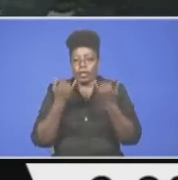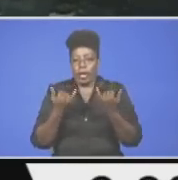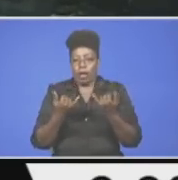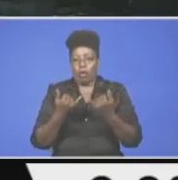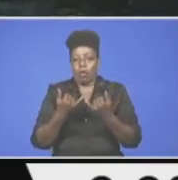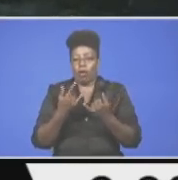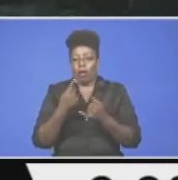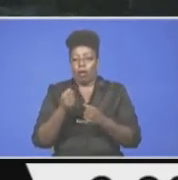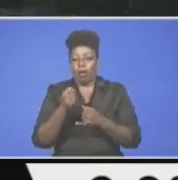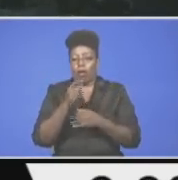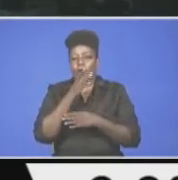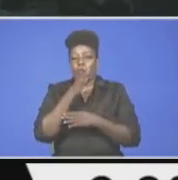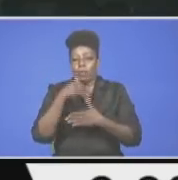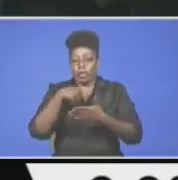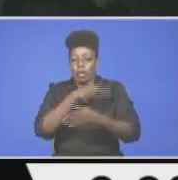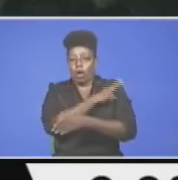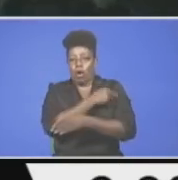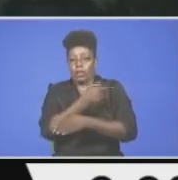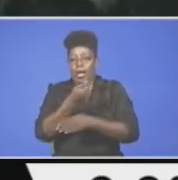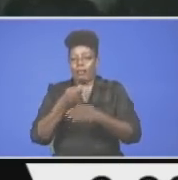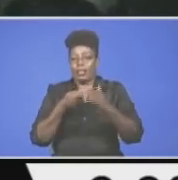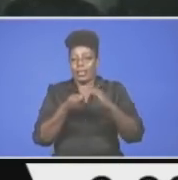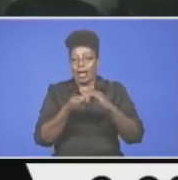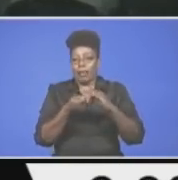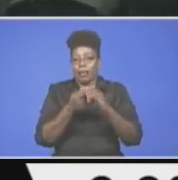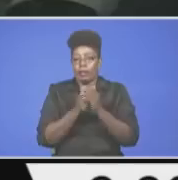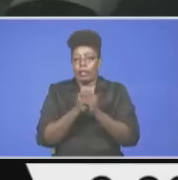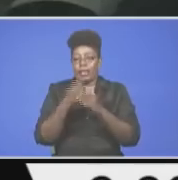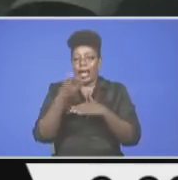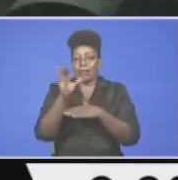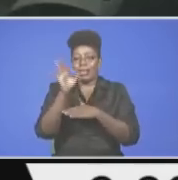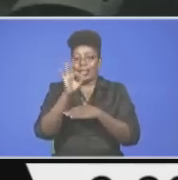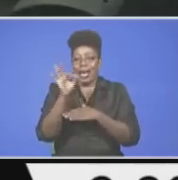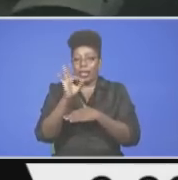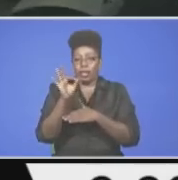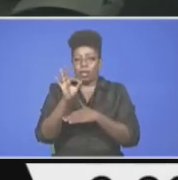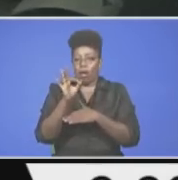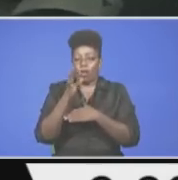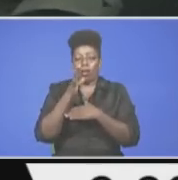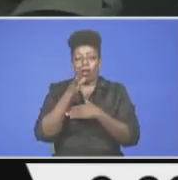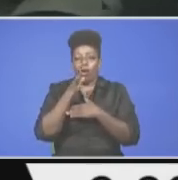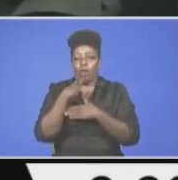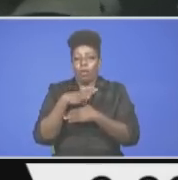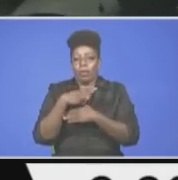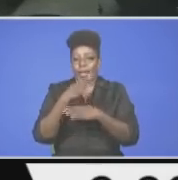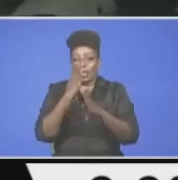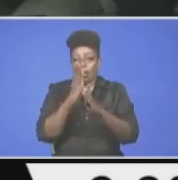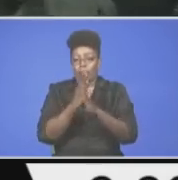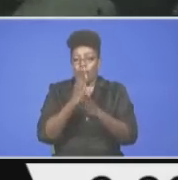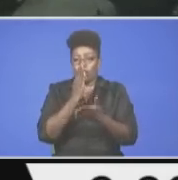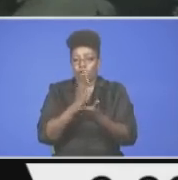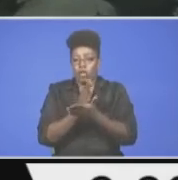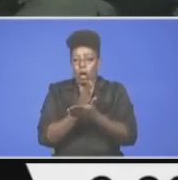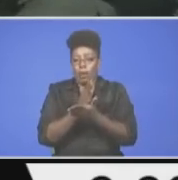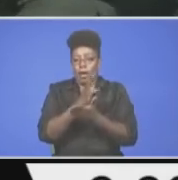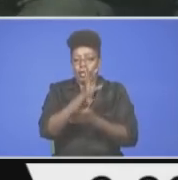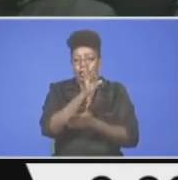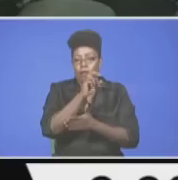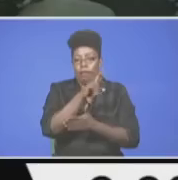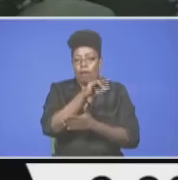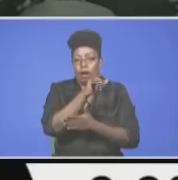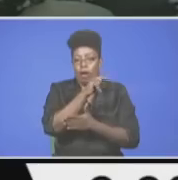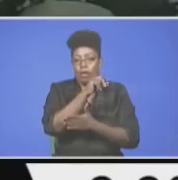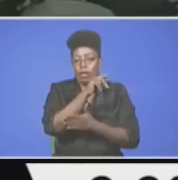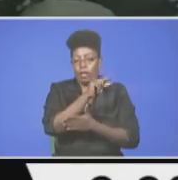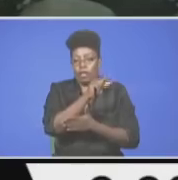following a stabbing incident this morning. Police say shortly after 9 o'clock, the woman was at a bus stop on Farrington Road when a man approached her and